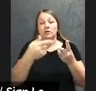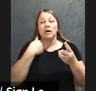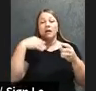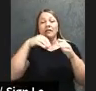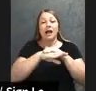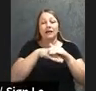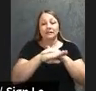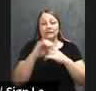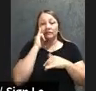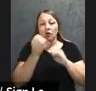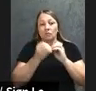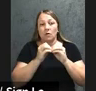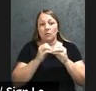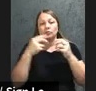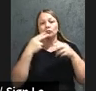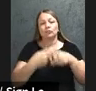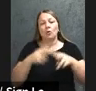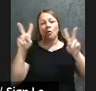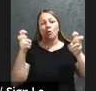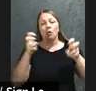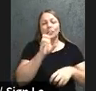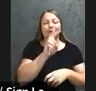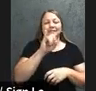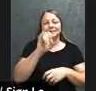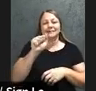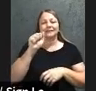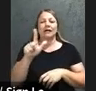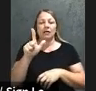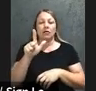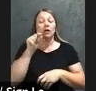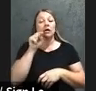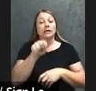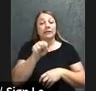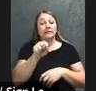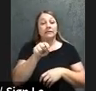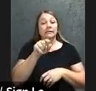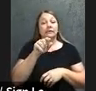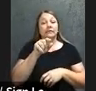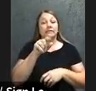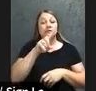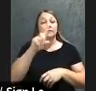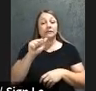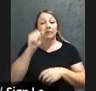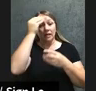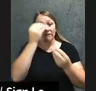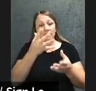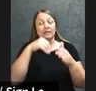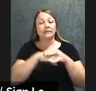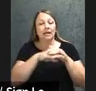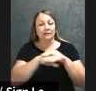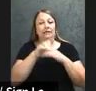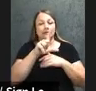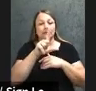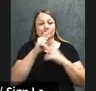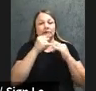DIAL. They can help you schedule an appointment for vaccines. They can help you find